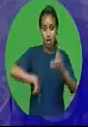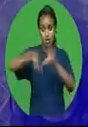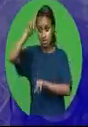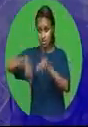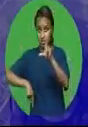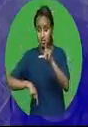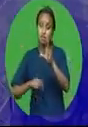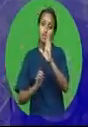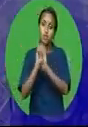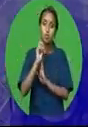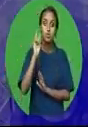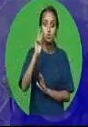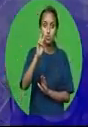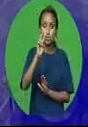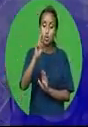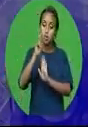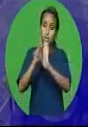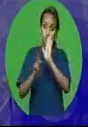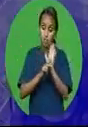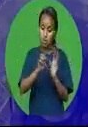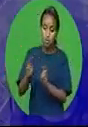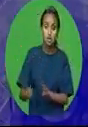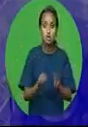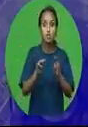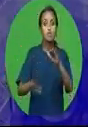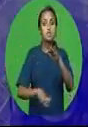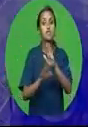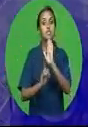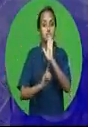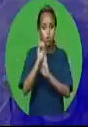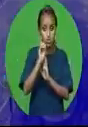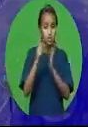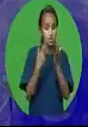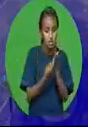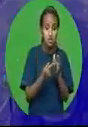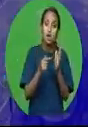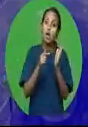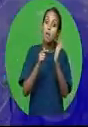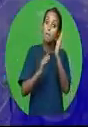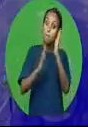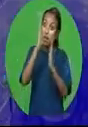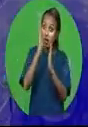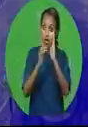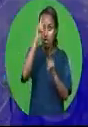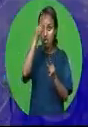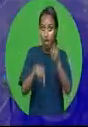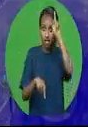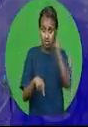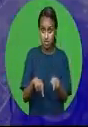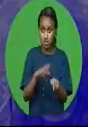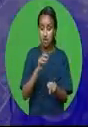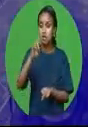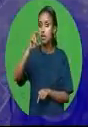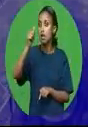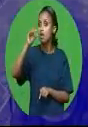are two principal methods of surface development. These are the parallel line development and the